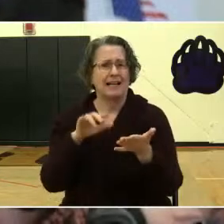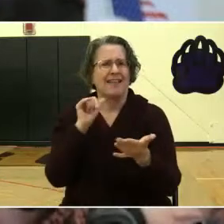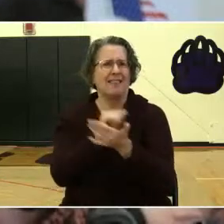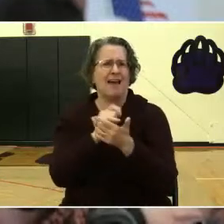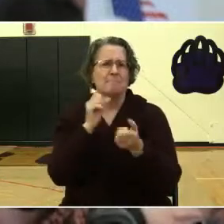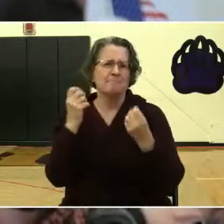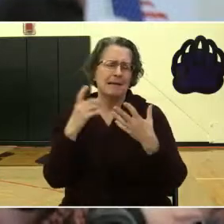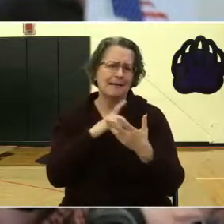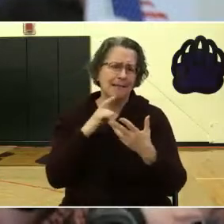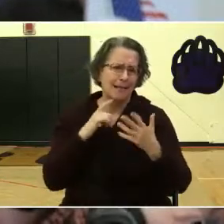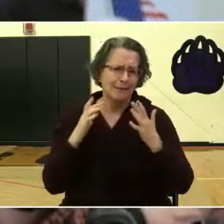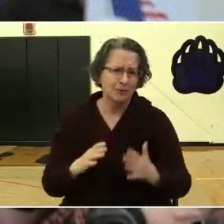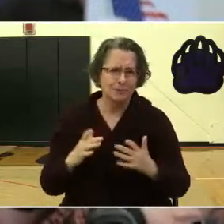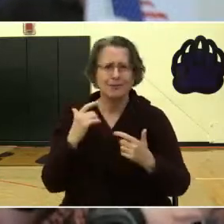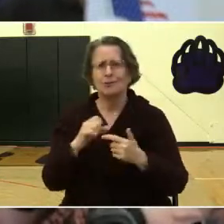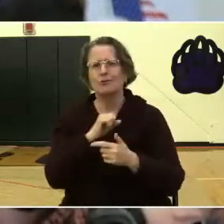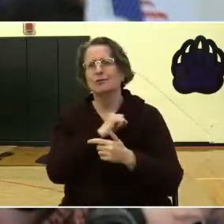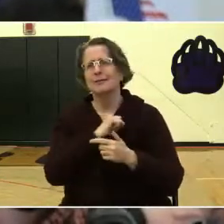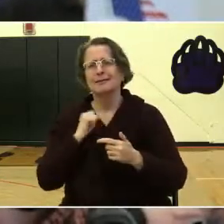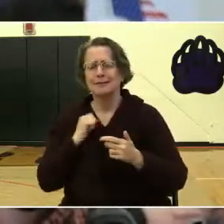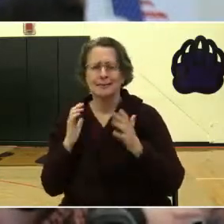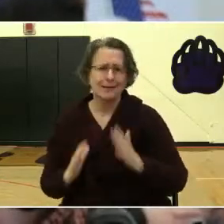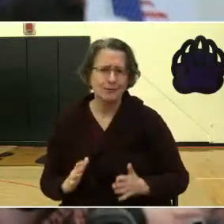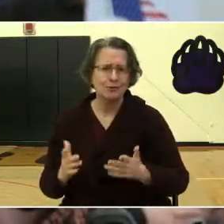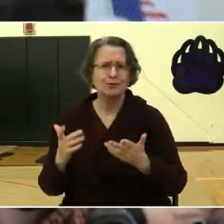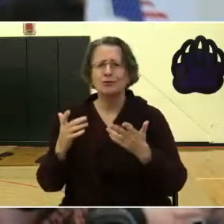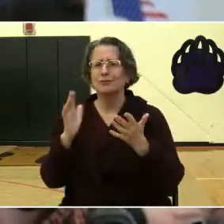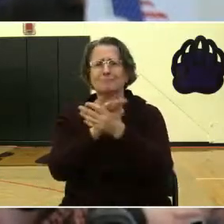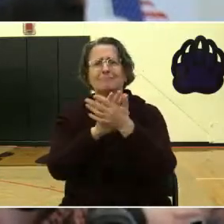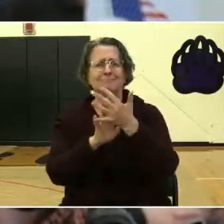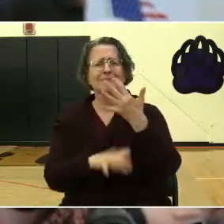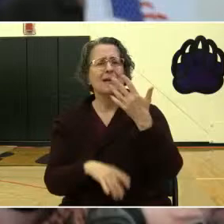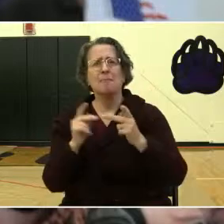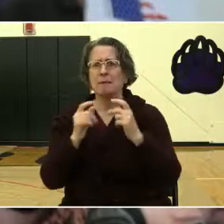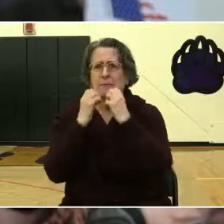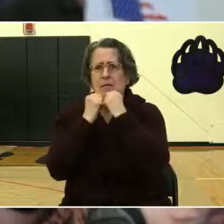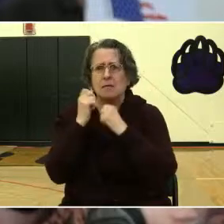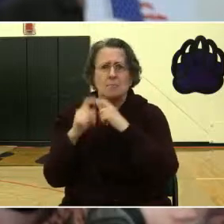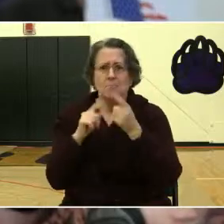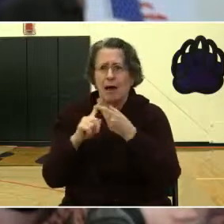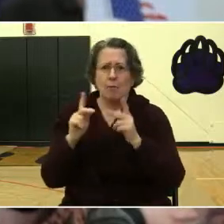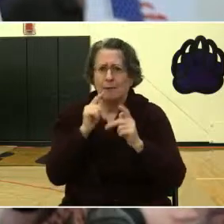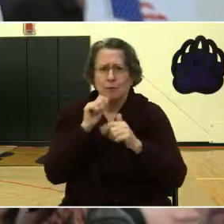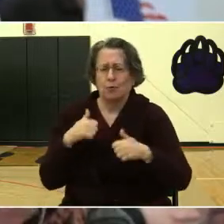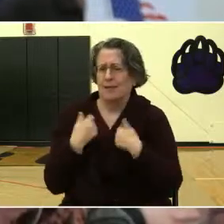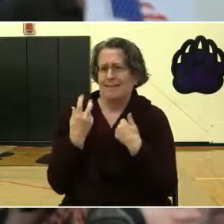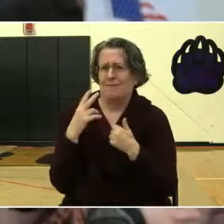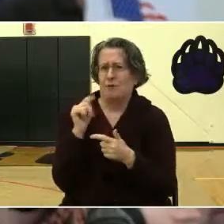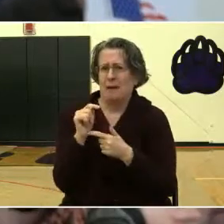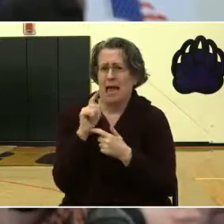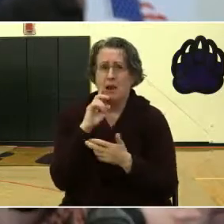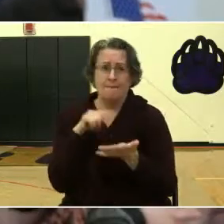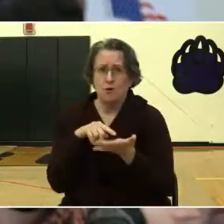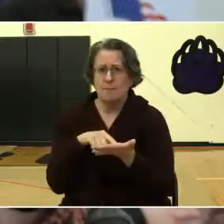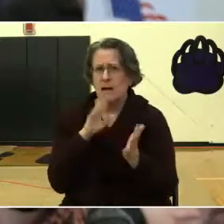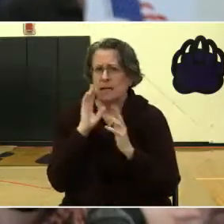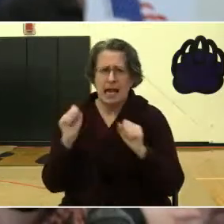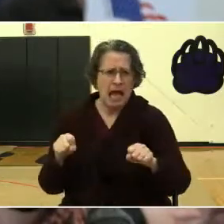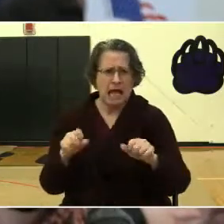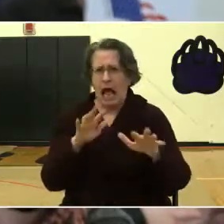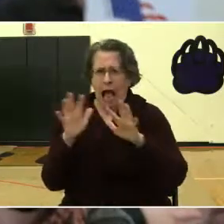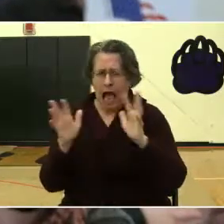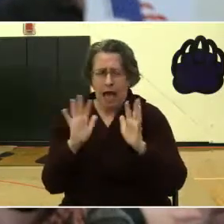people who care about Vermont and vermonters and I just think budgets really speakly